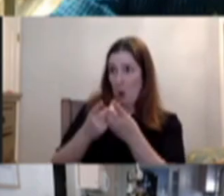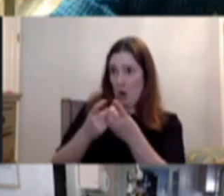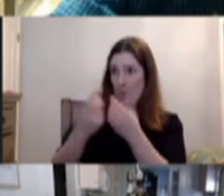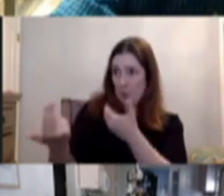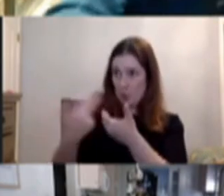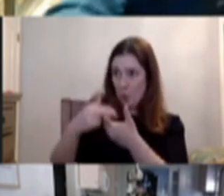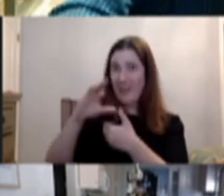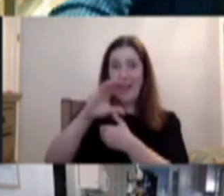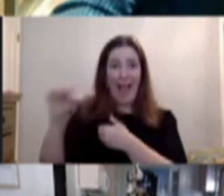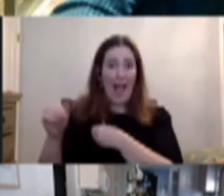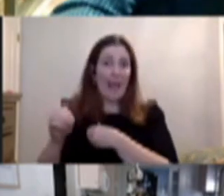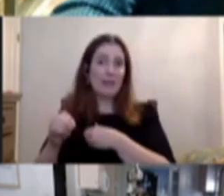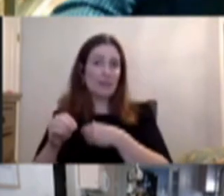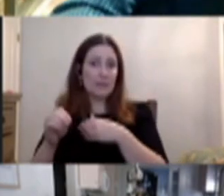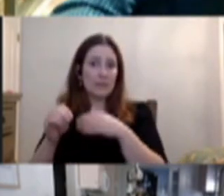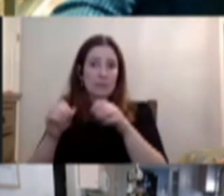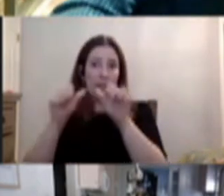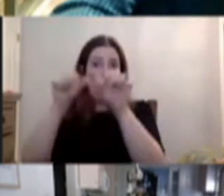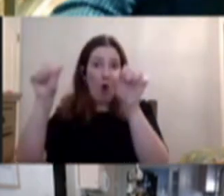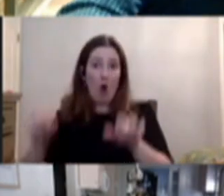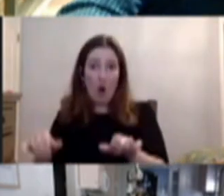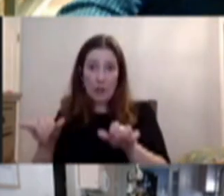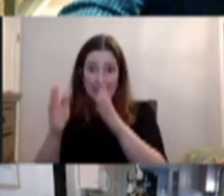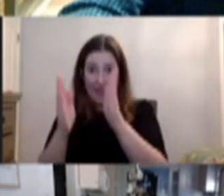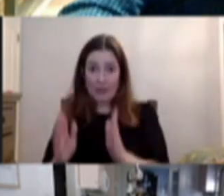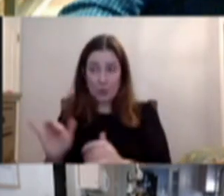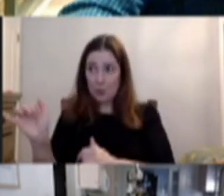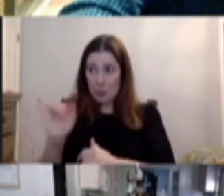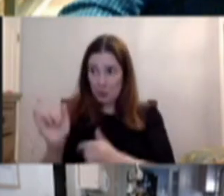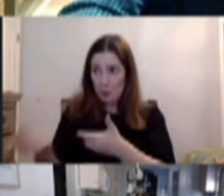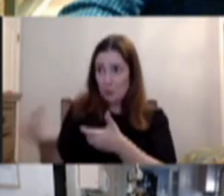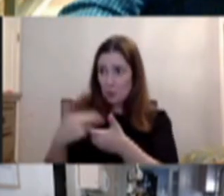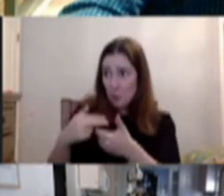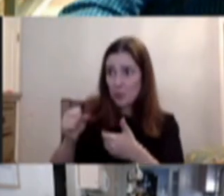So we're excited for that presentation.